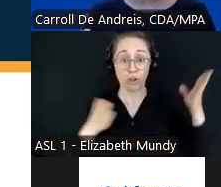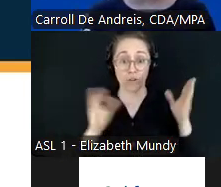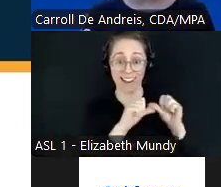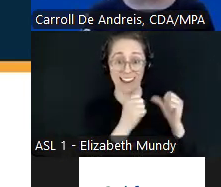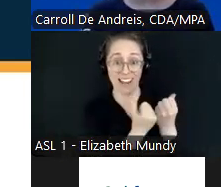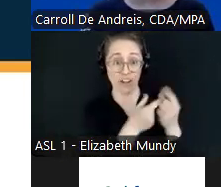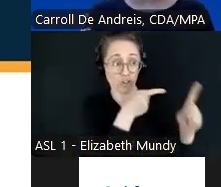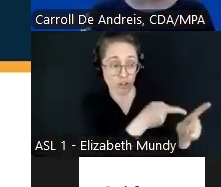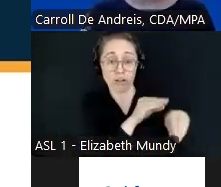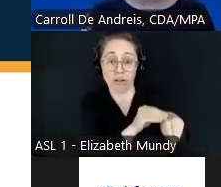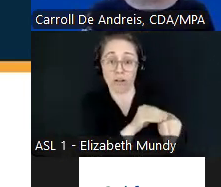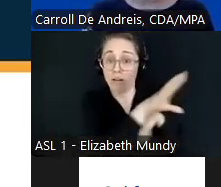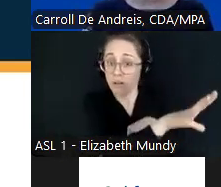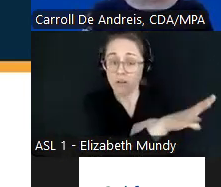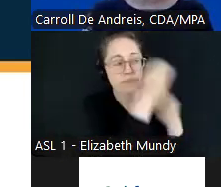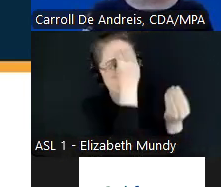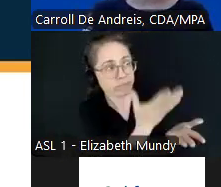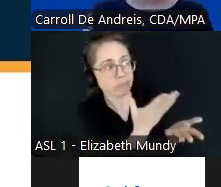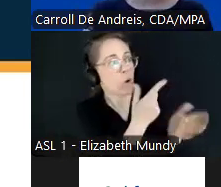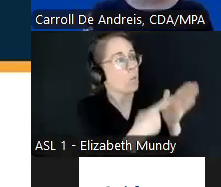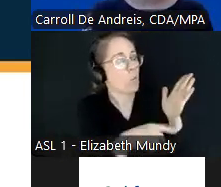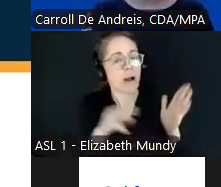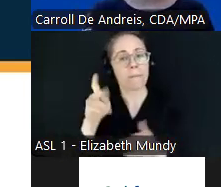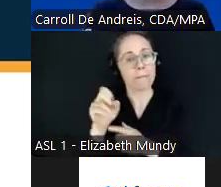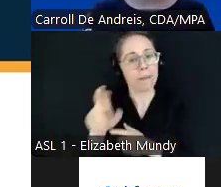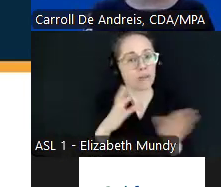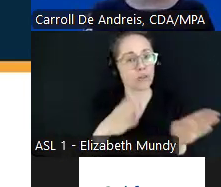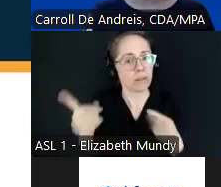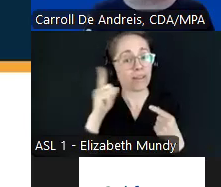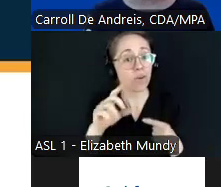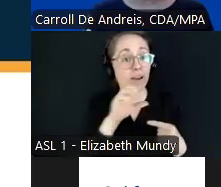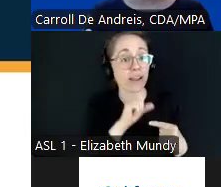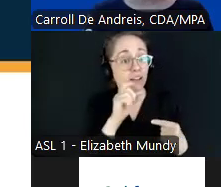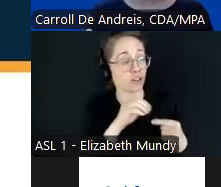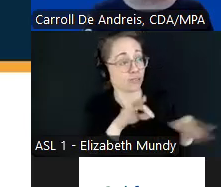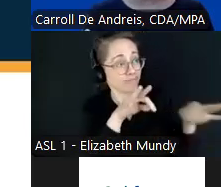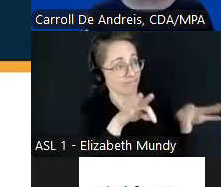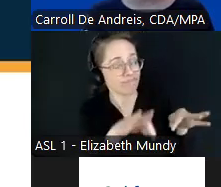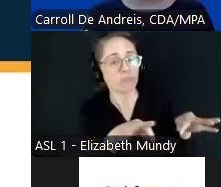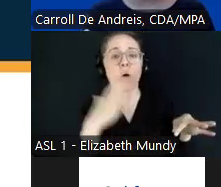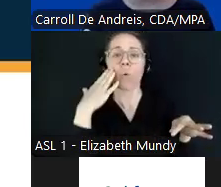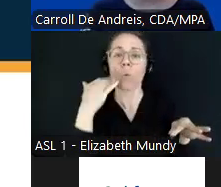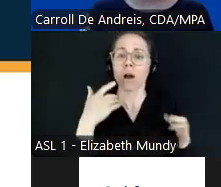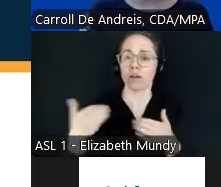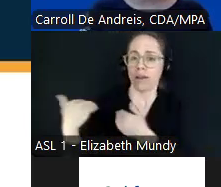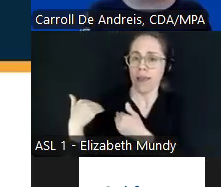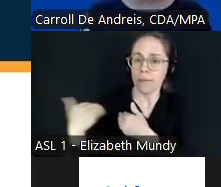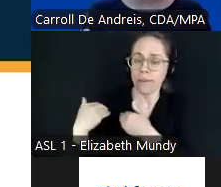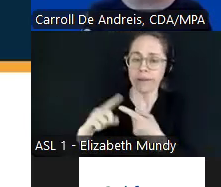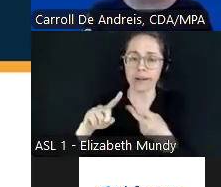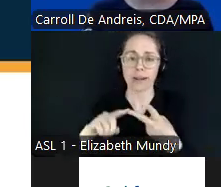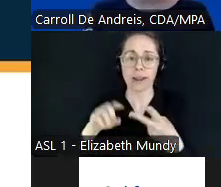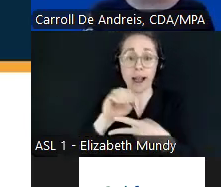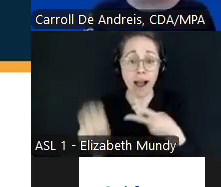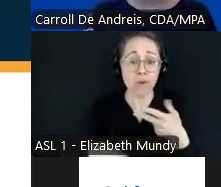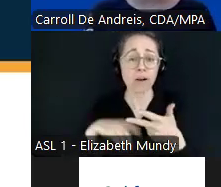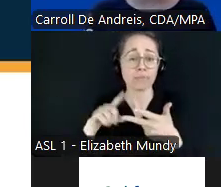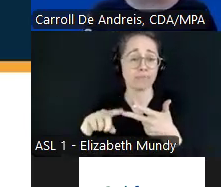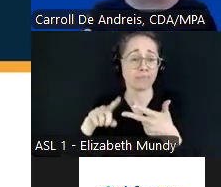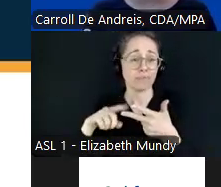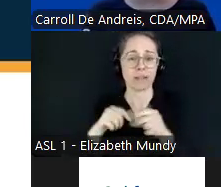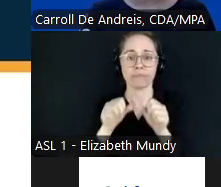the implementation of the Master Plan for Aging, focusing on accountability, outcomes, and continuous